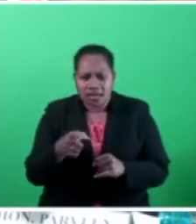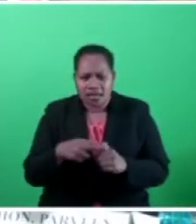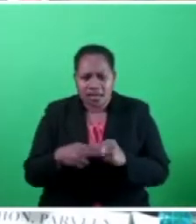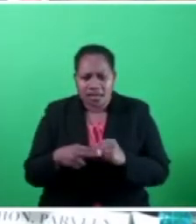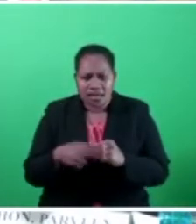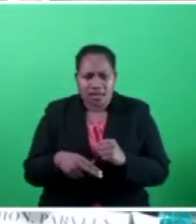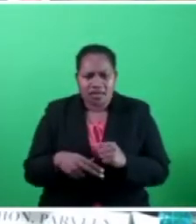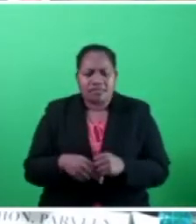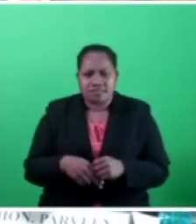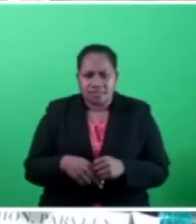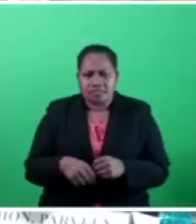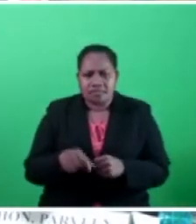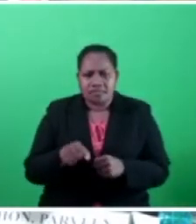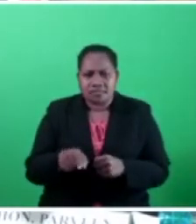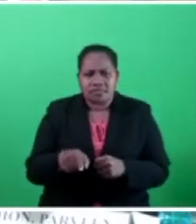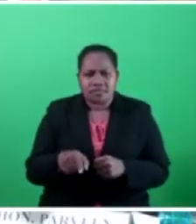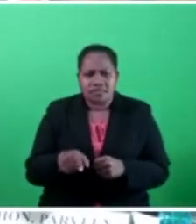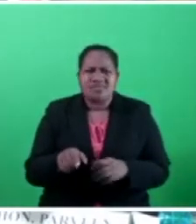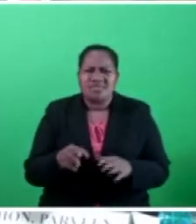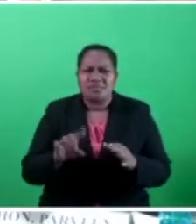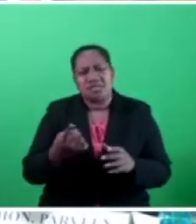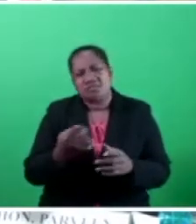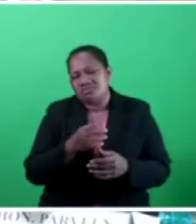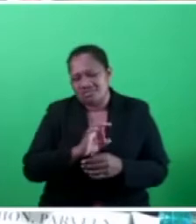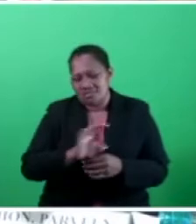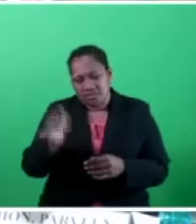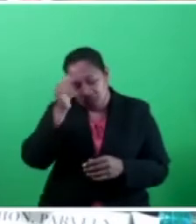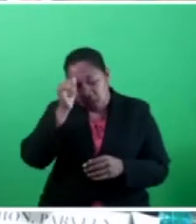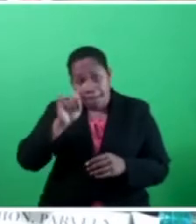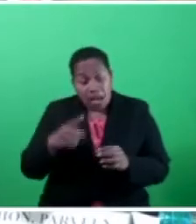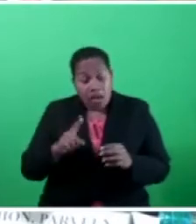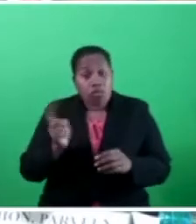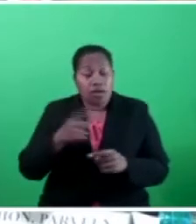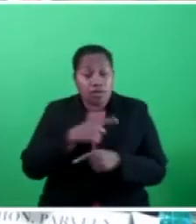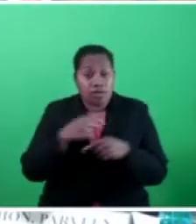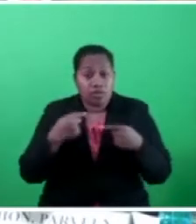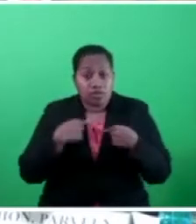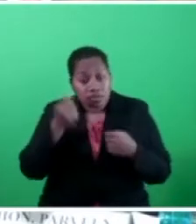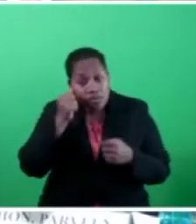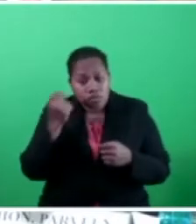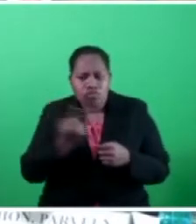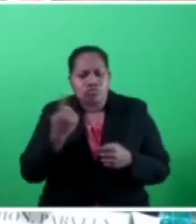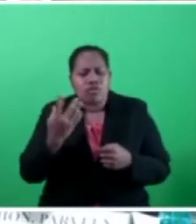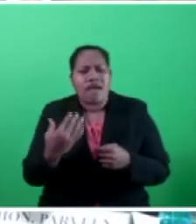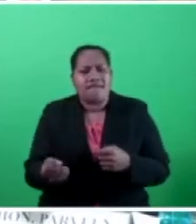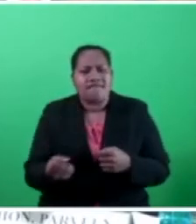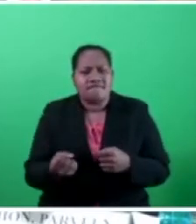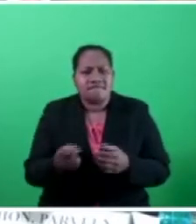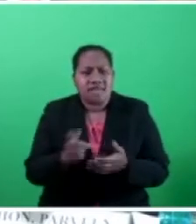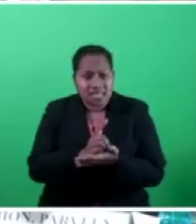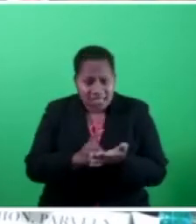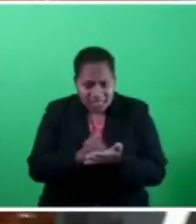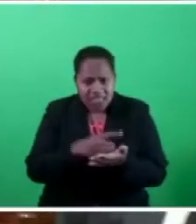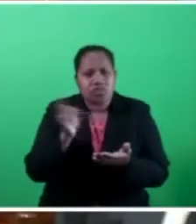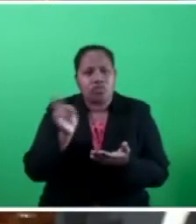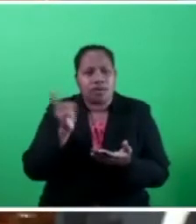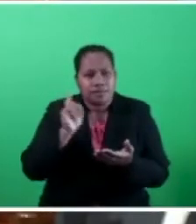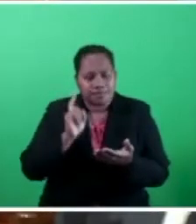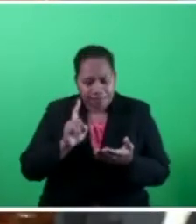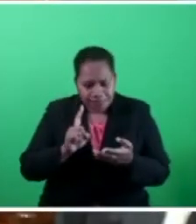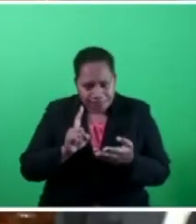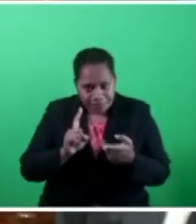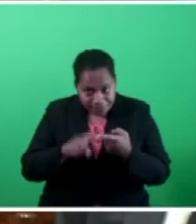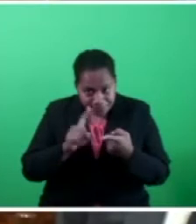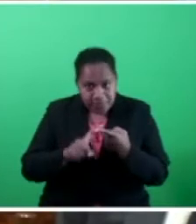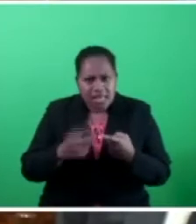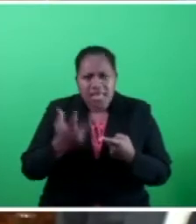are unknown. But the things that we know from those who've had the disease is the following. Number one, 80% of